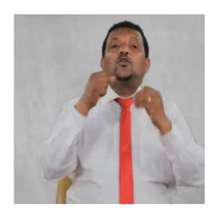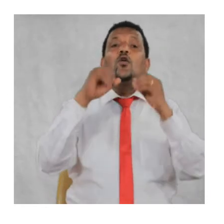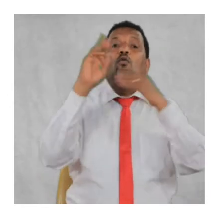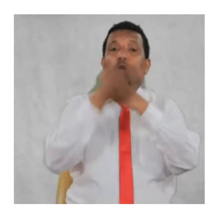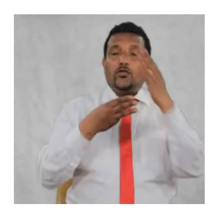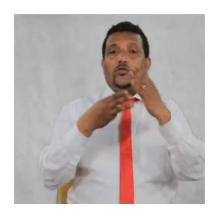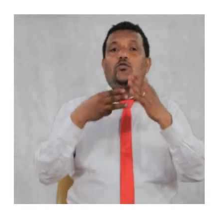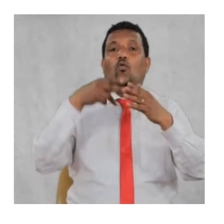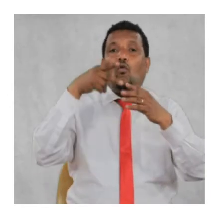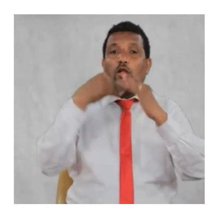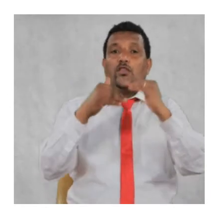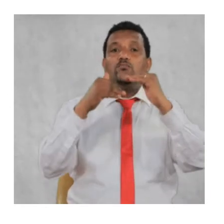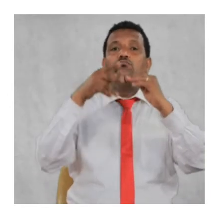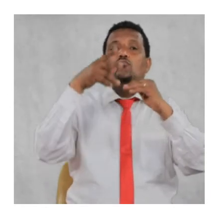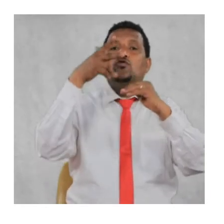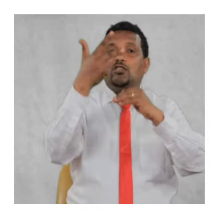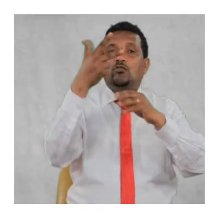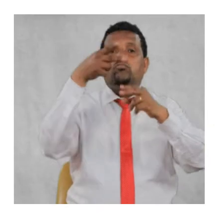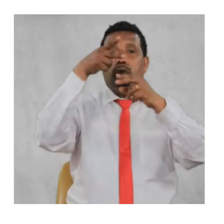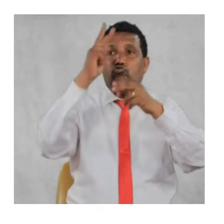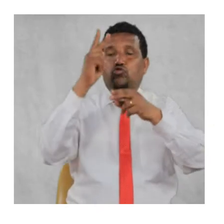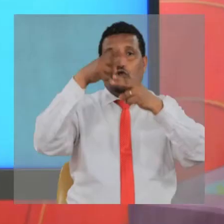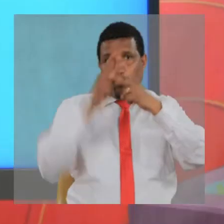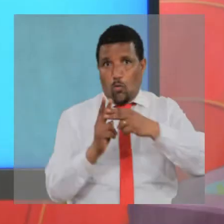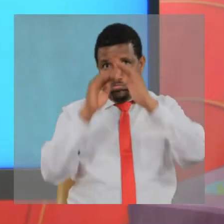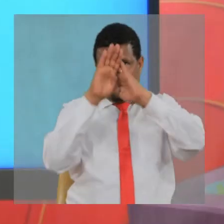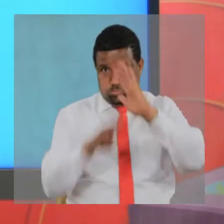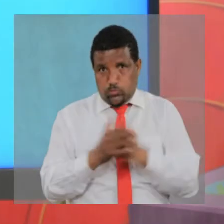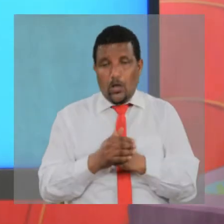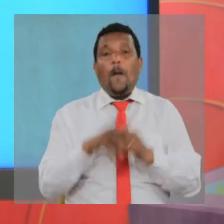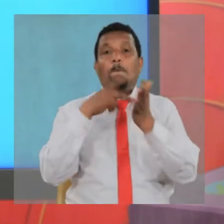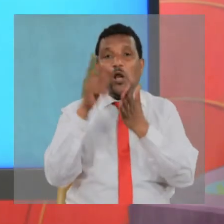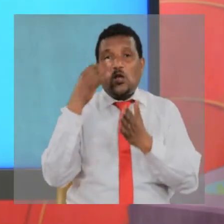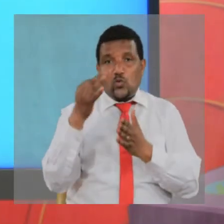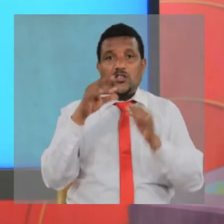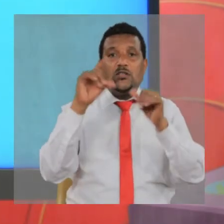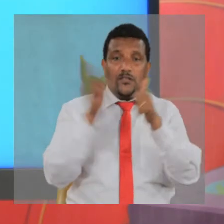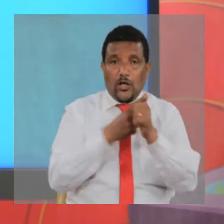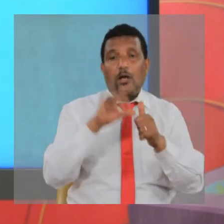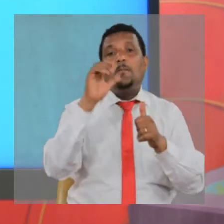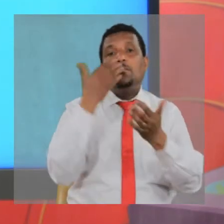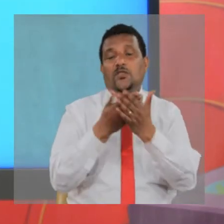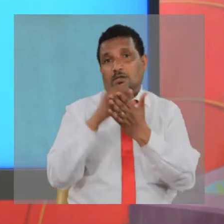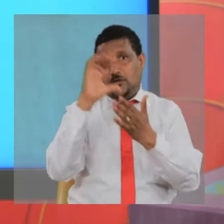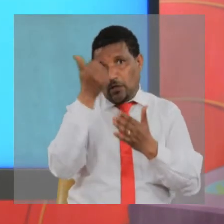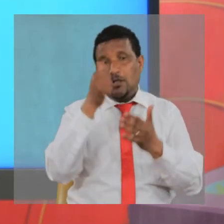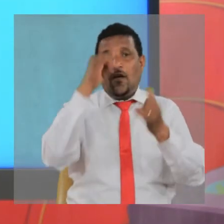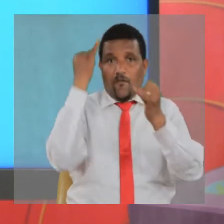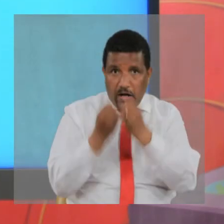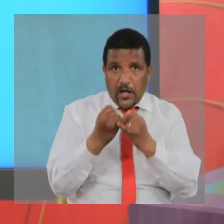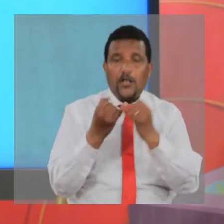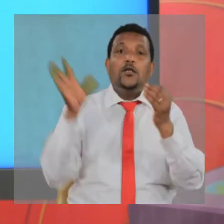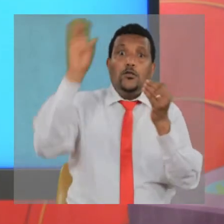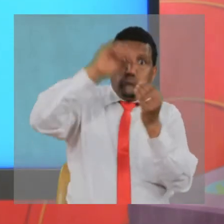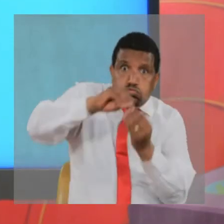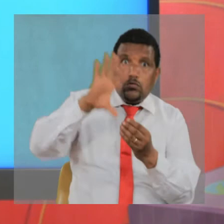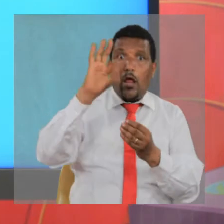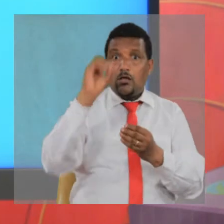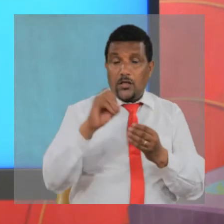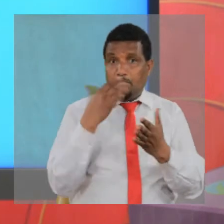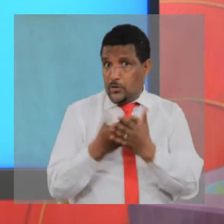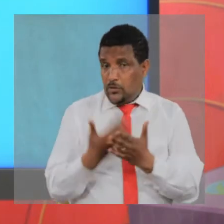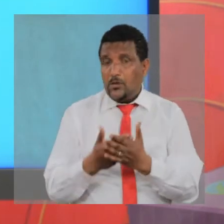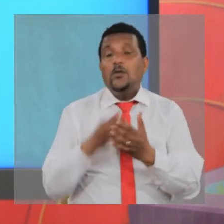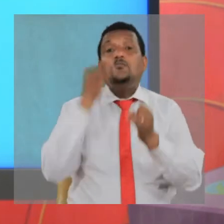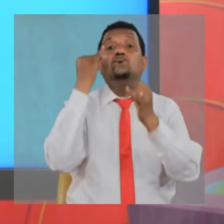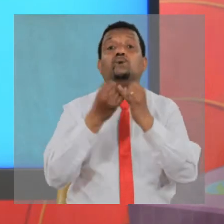3 kg to 2. And that means the price was initially 10 and finally it increased to 90. As a